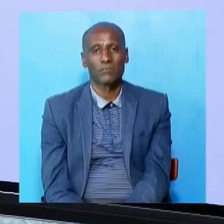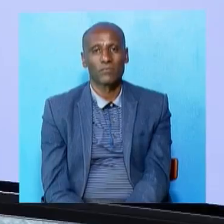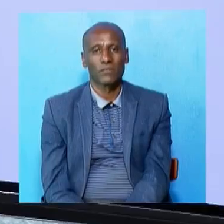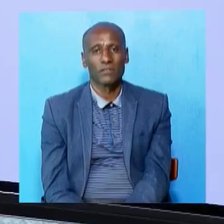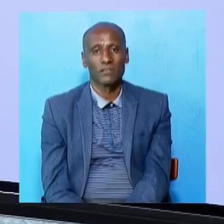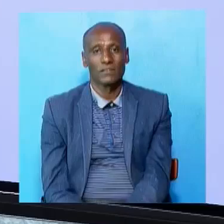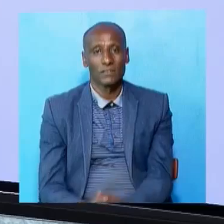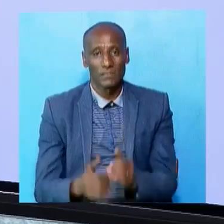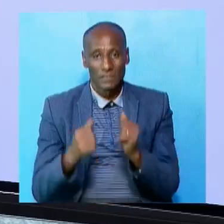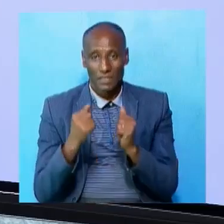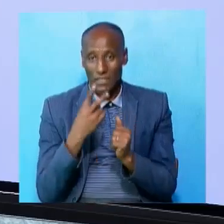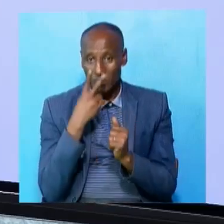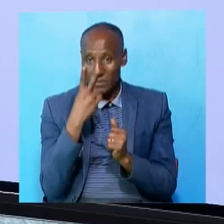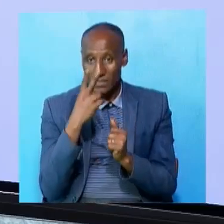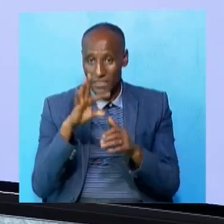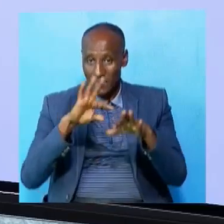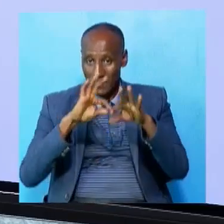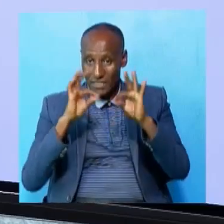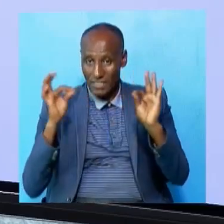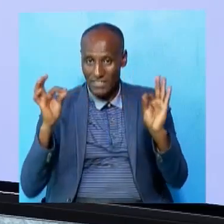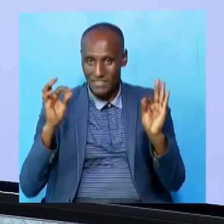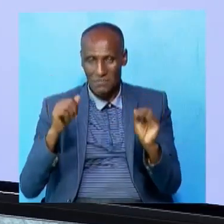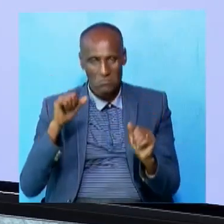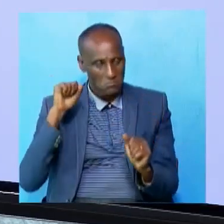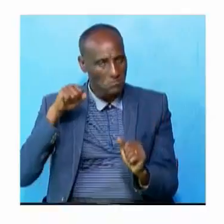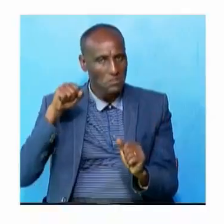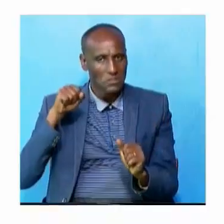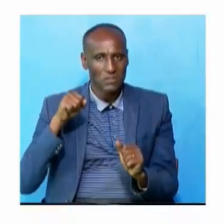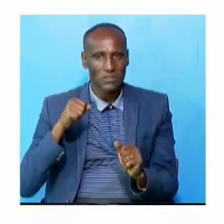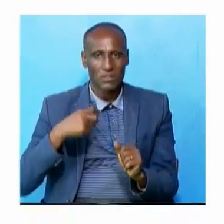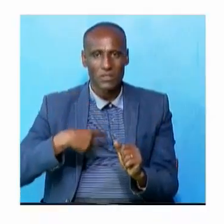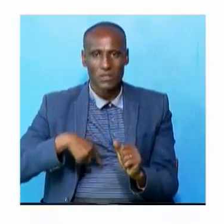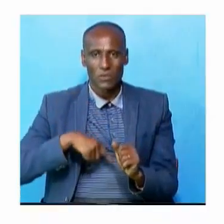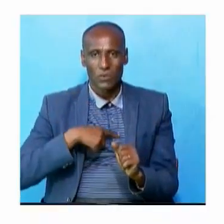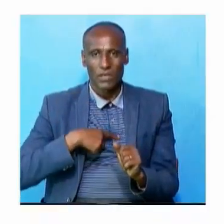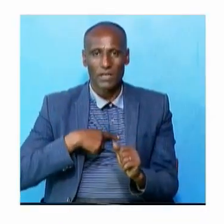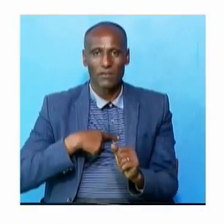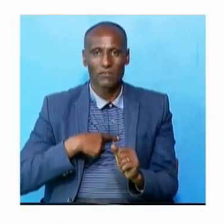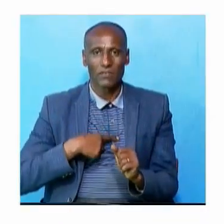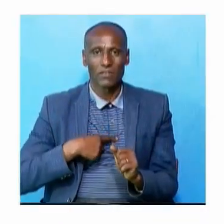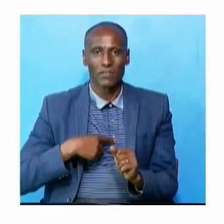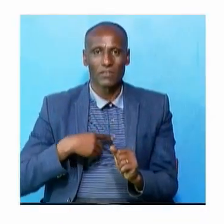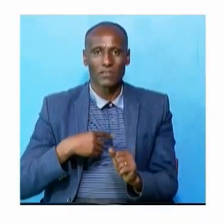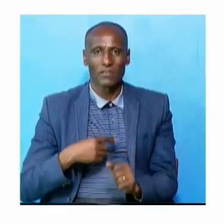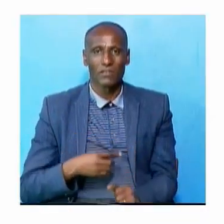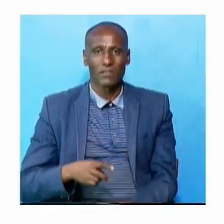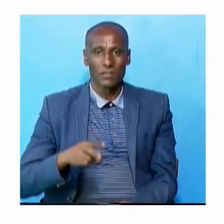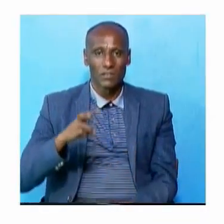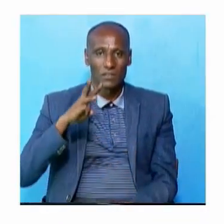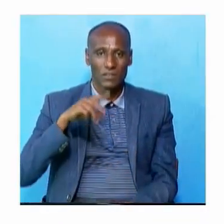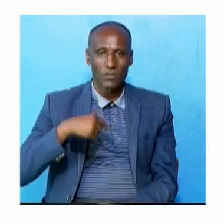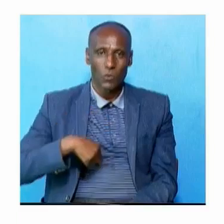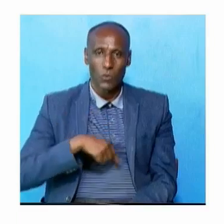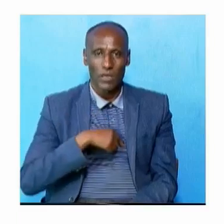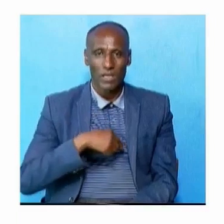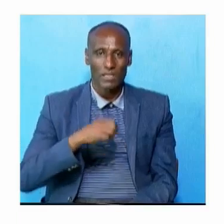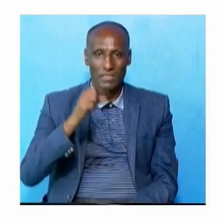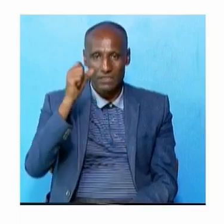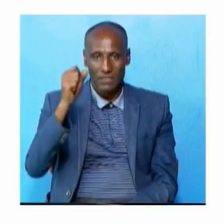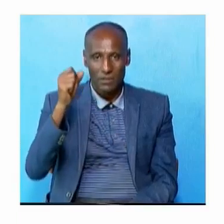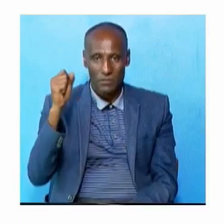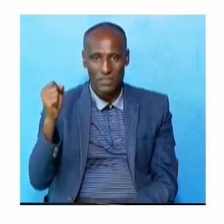Can you see these sentences? Yes. We have what? In these sentences, we begin with a subject,